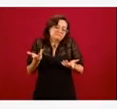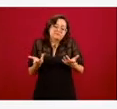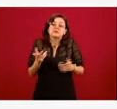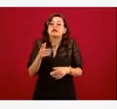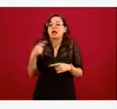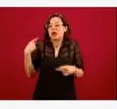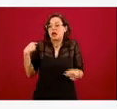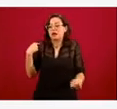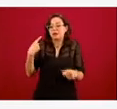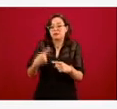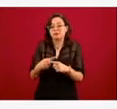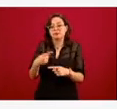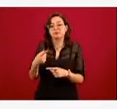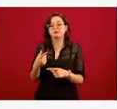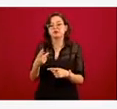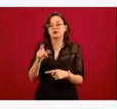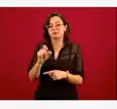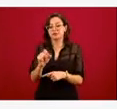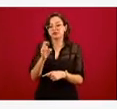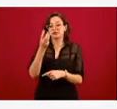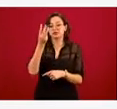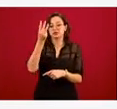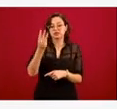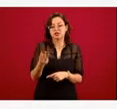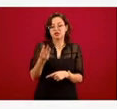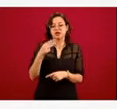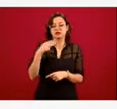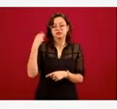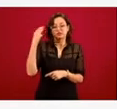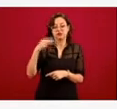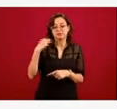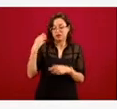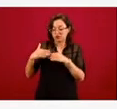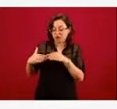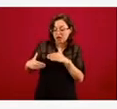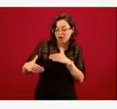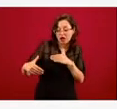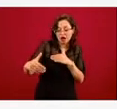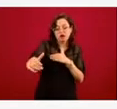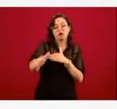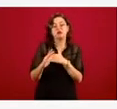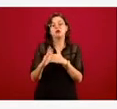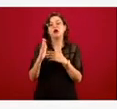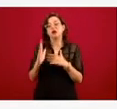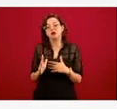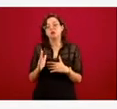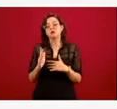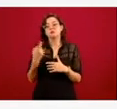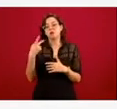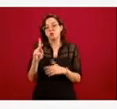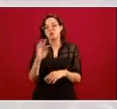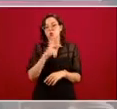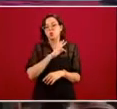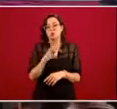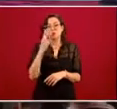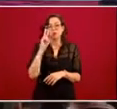see whether there is an upward trend or not here, and we are monitoring for that.